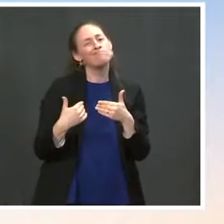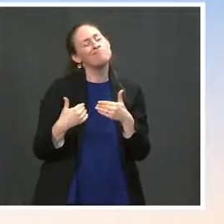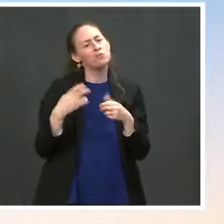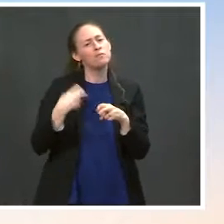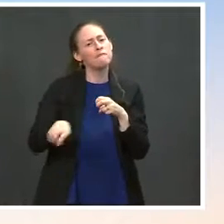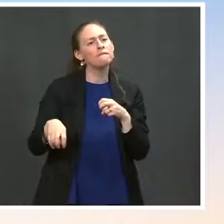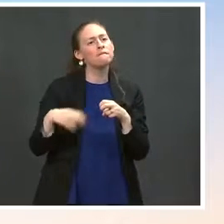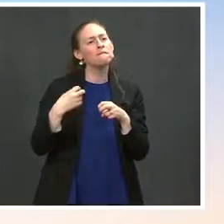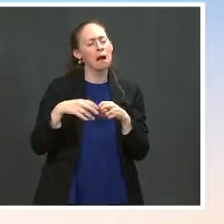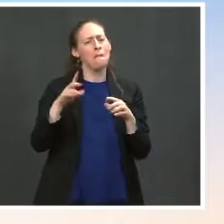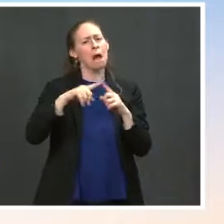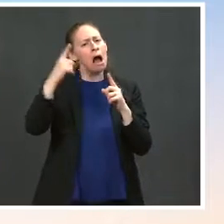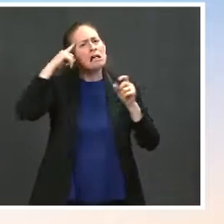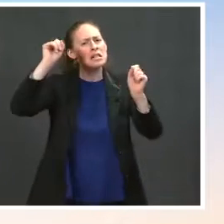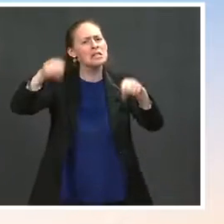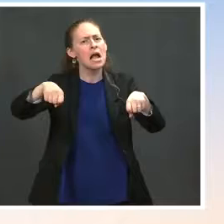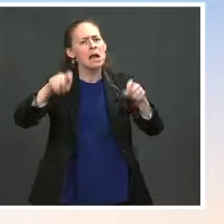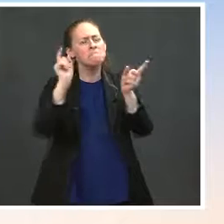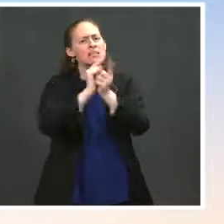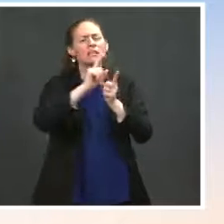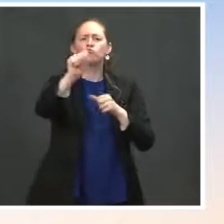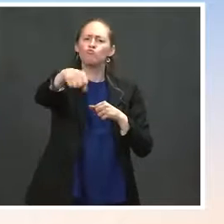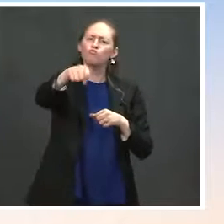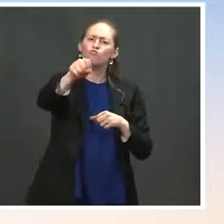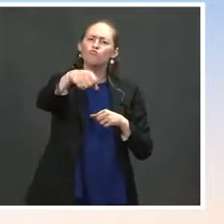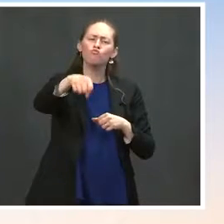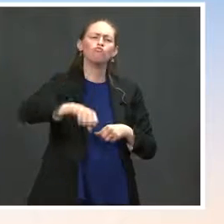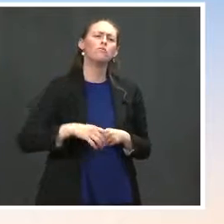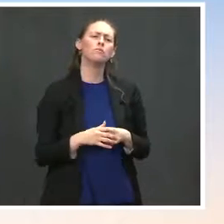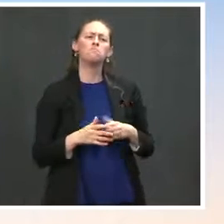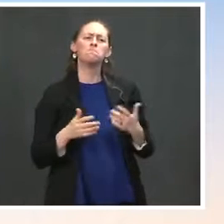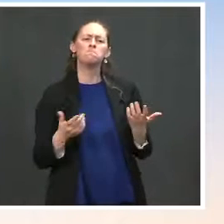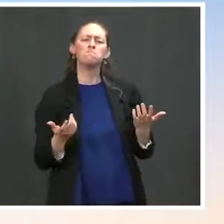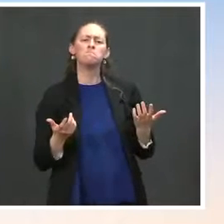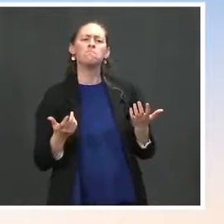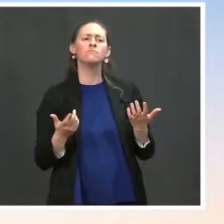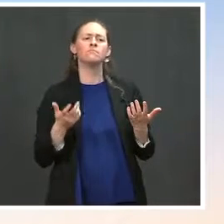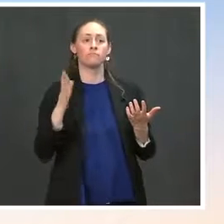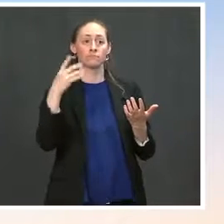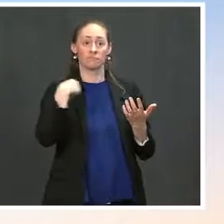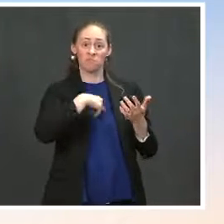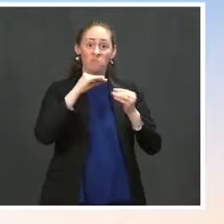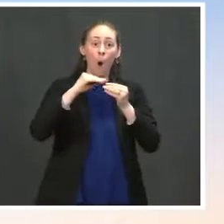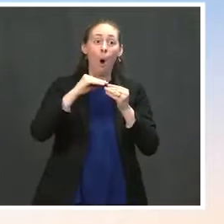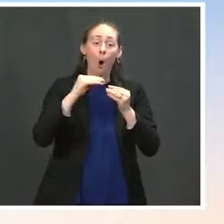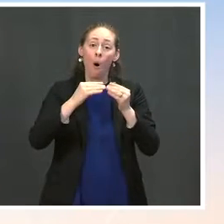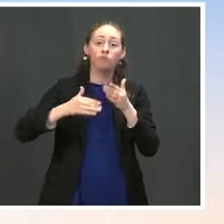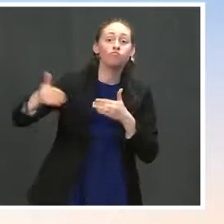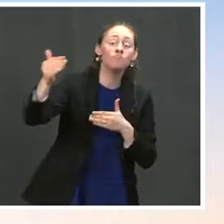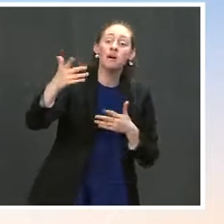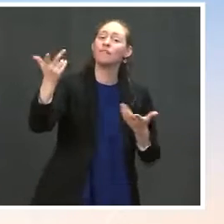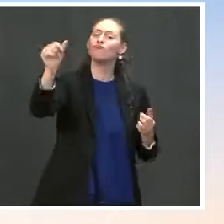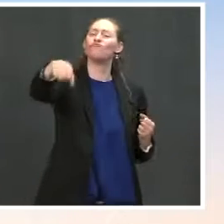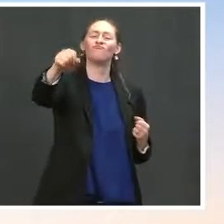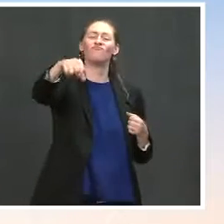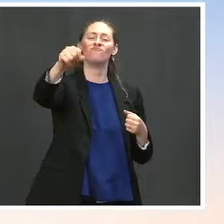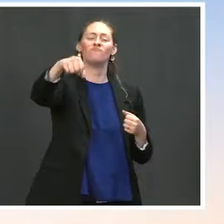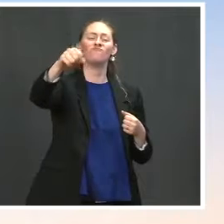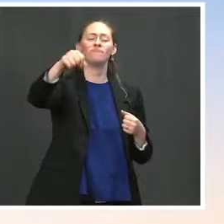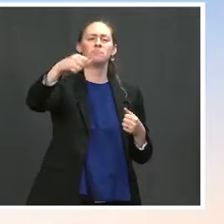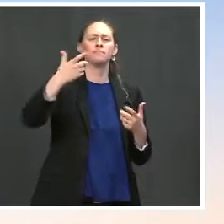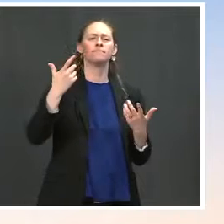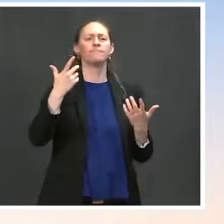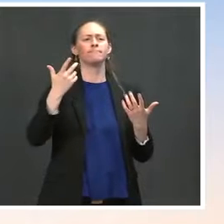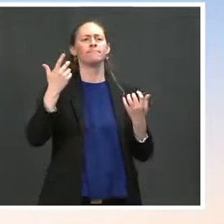doable? Yes. Will we probably exceed it? I suspect yes. I think a lot of us will wind